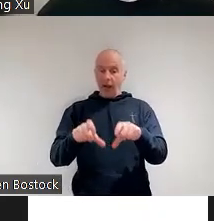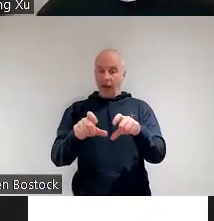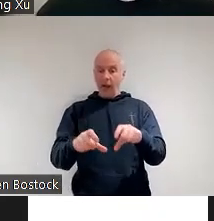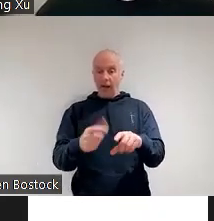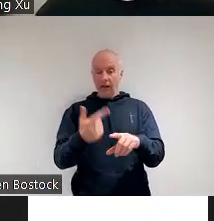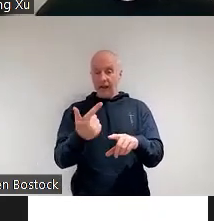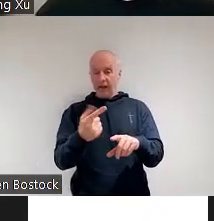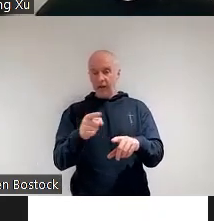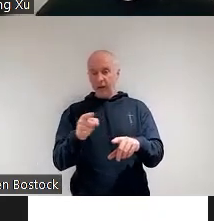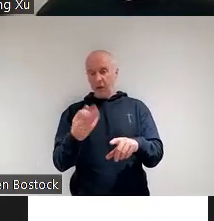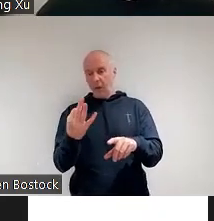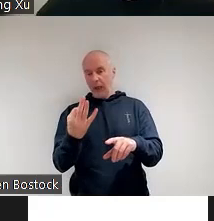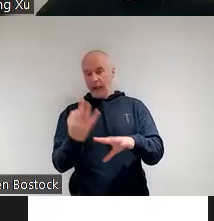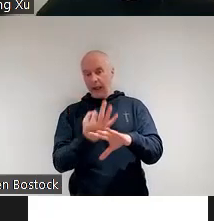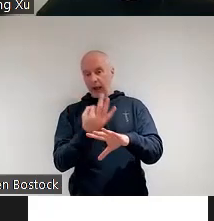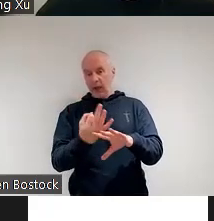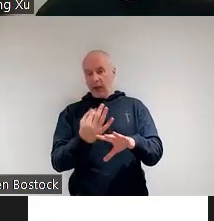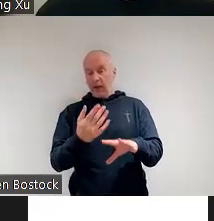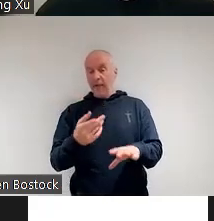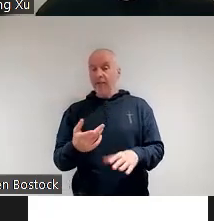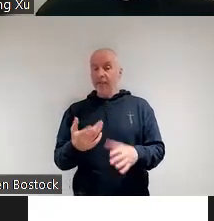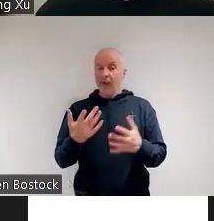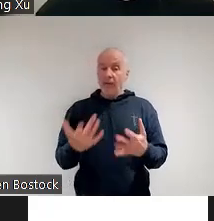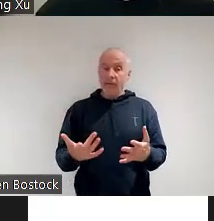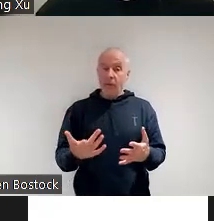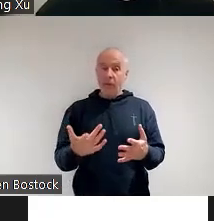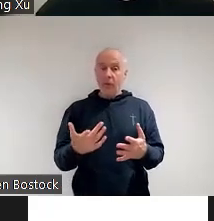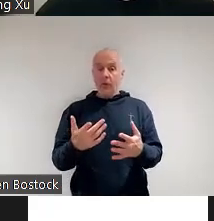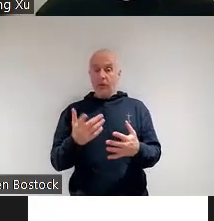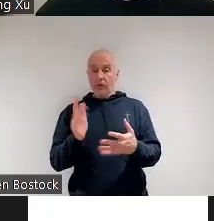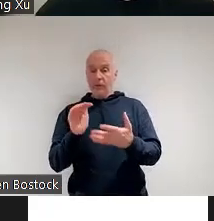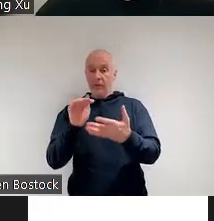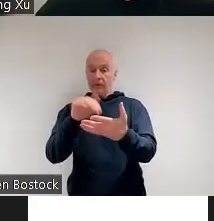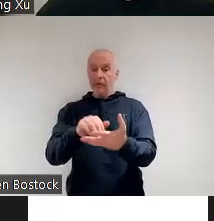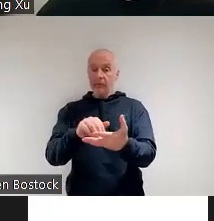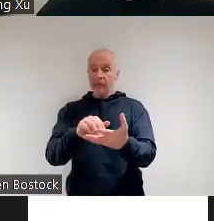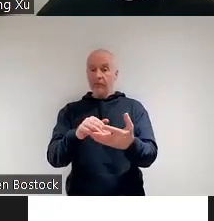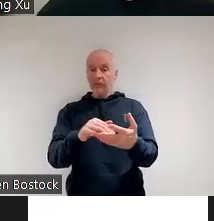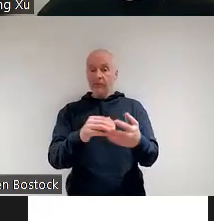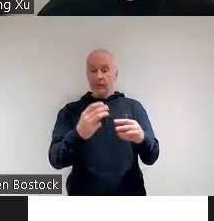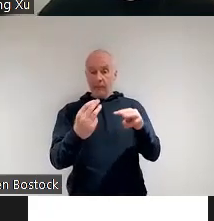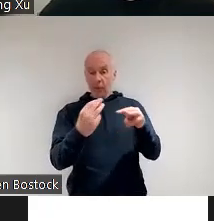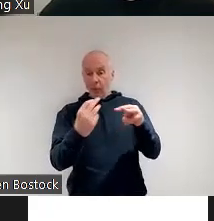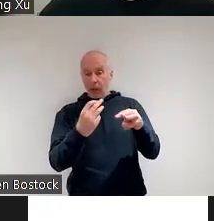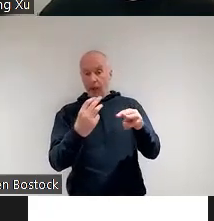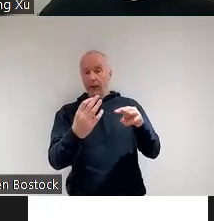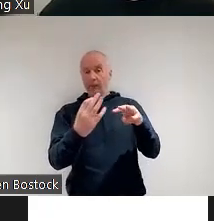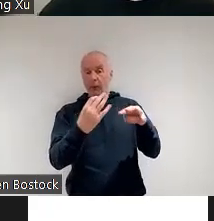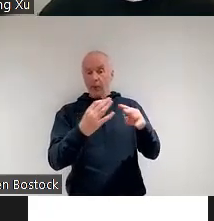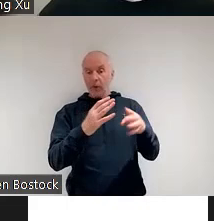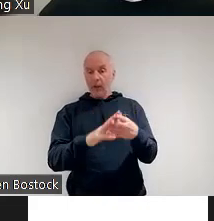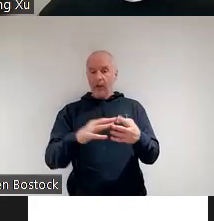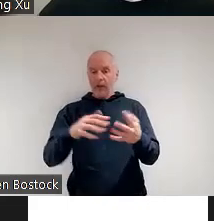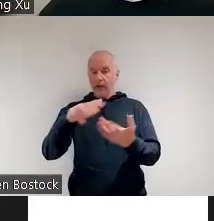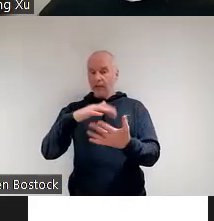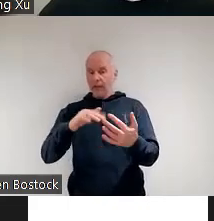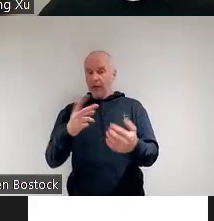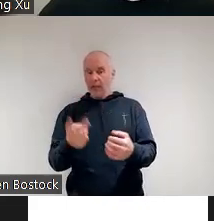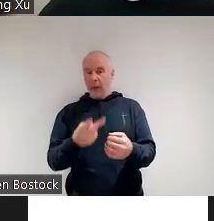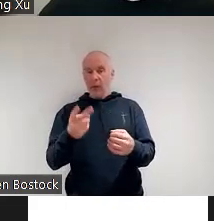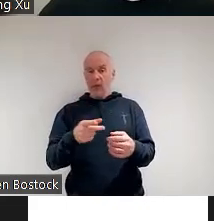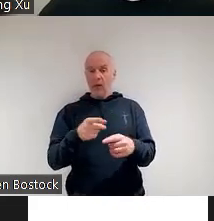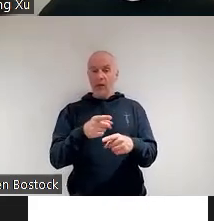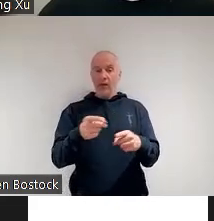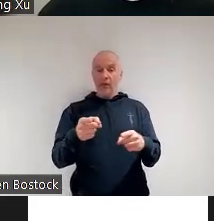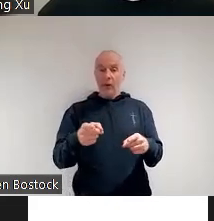charger. For the destination and on the go, I think it's a mixture of both, especially for